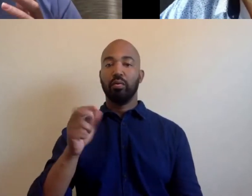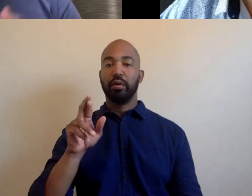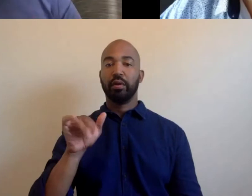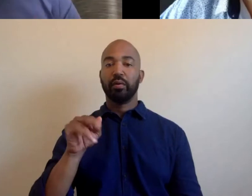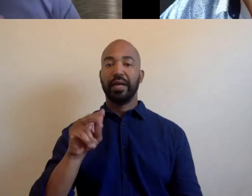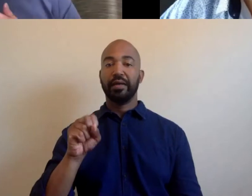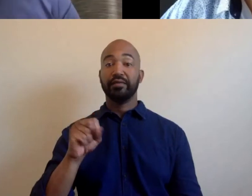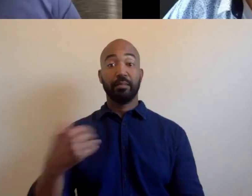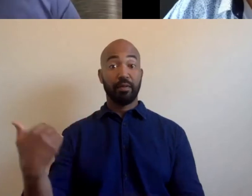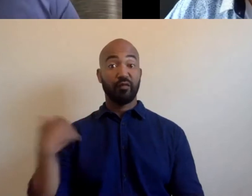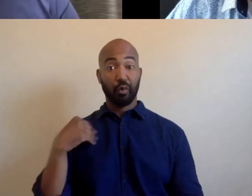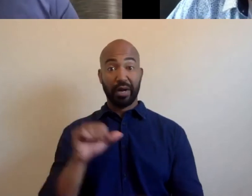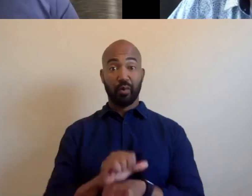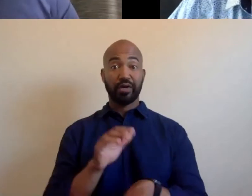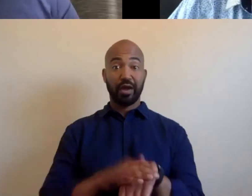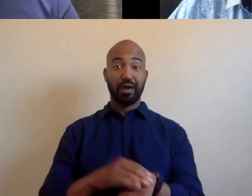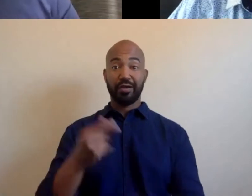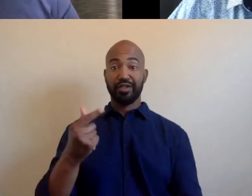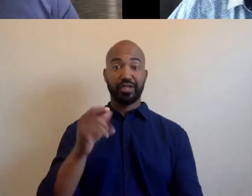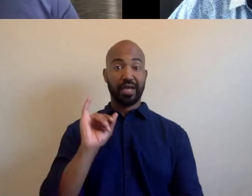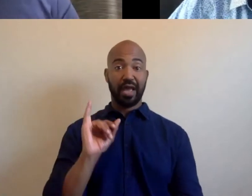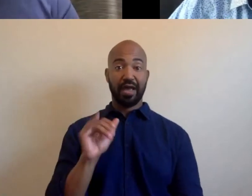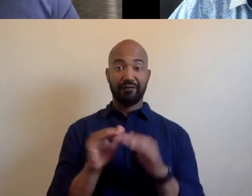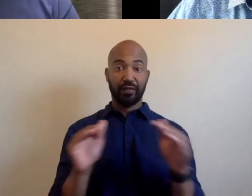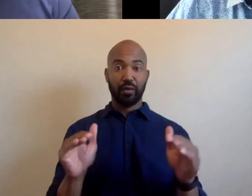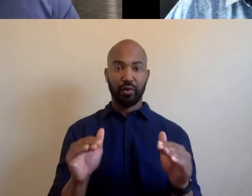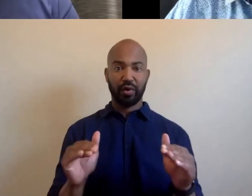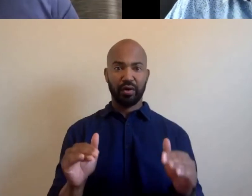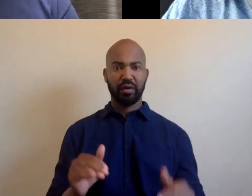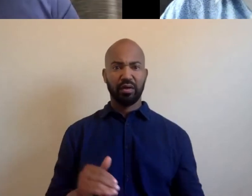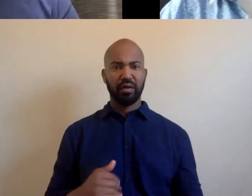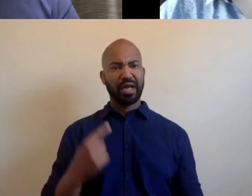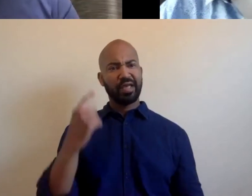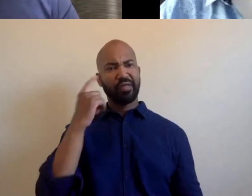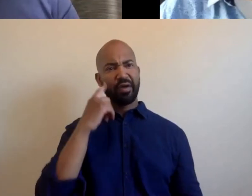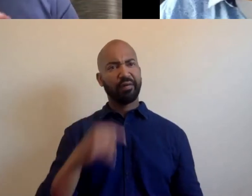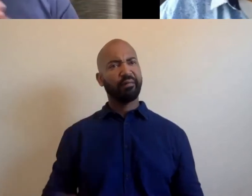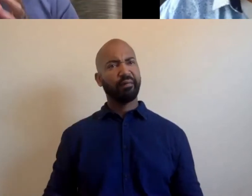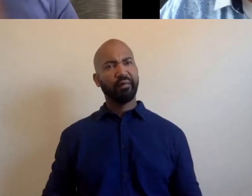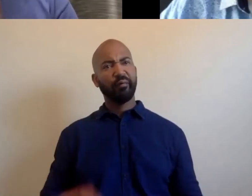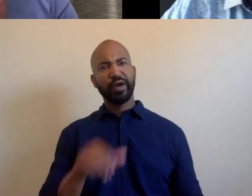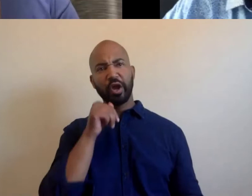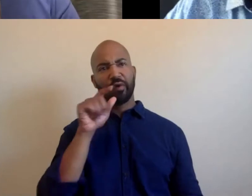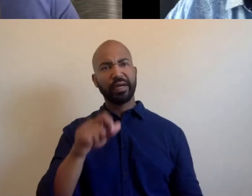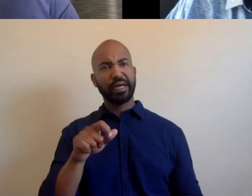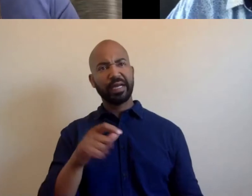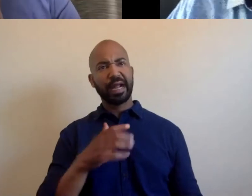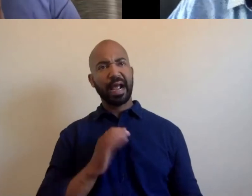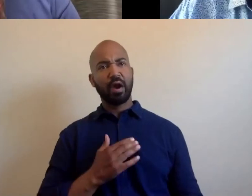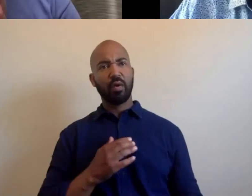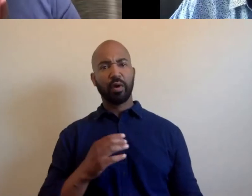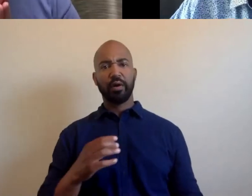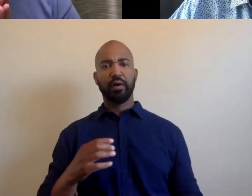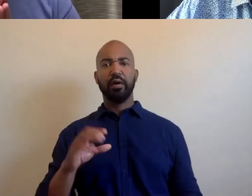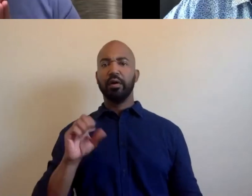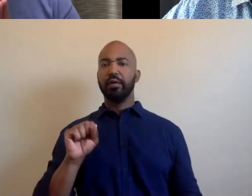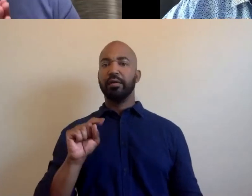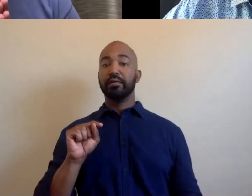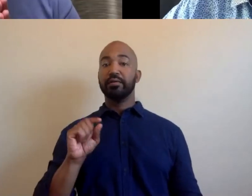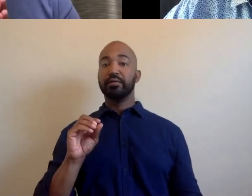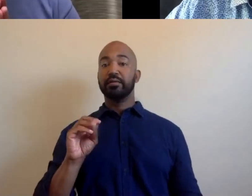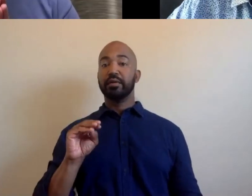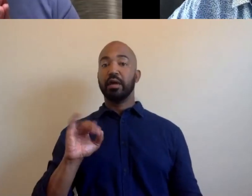I used to come home and be like, wow, I guess we don't really need our stomachs as much as we need our intestines. Trust me, you want to take good care of